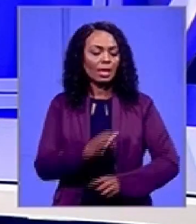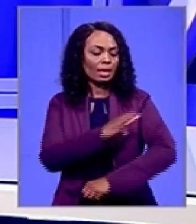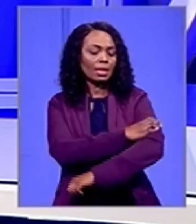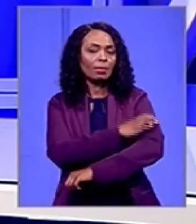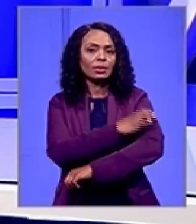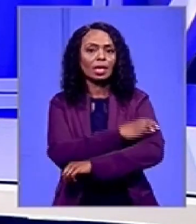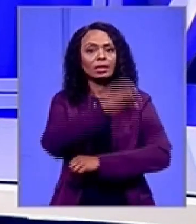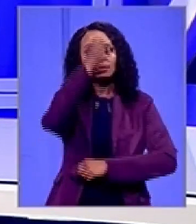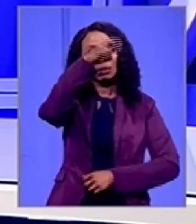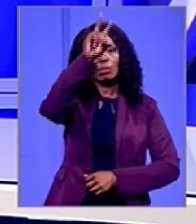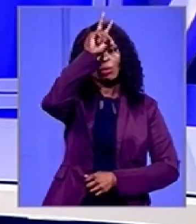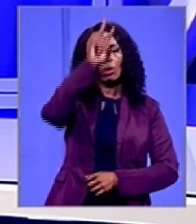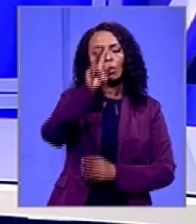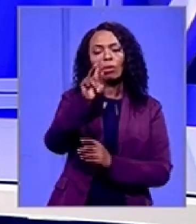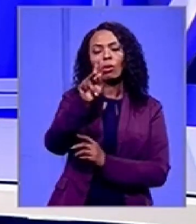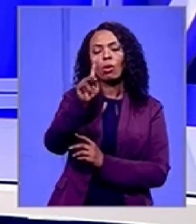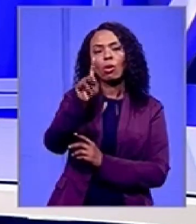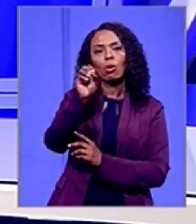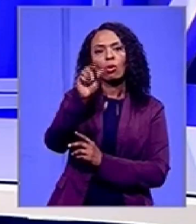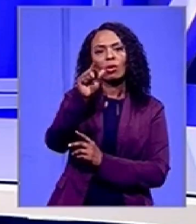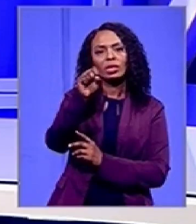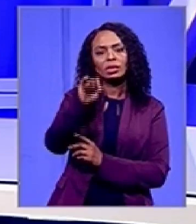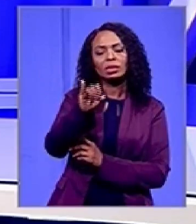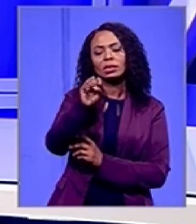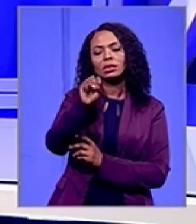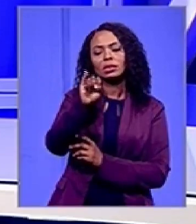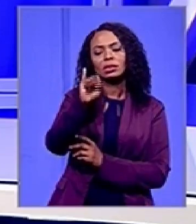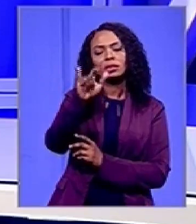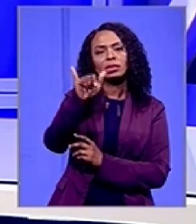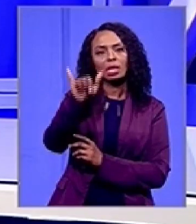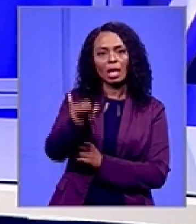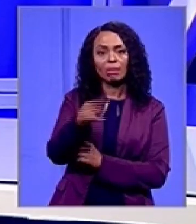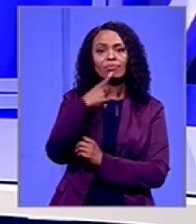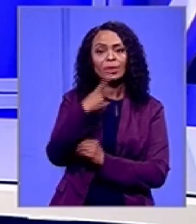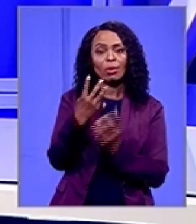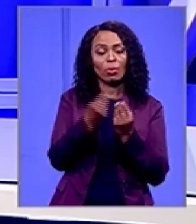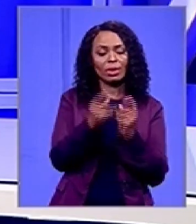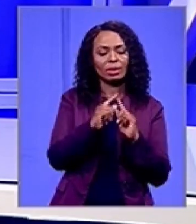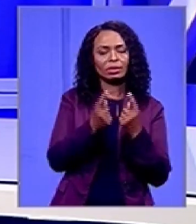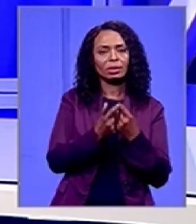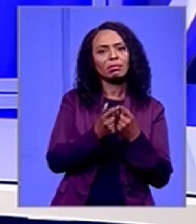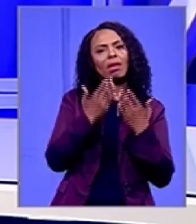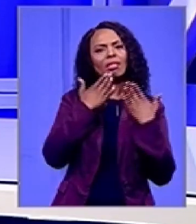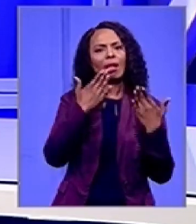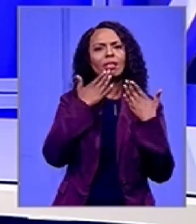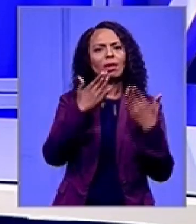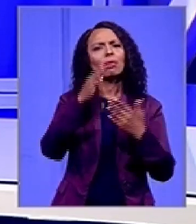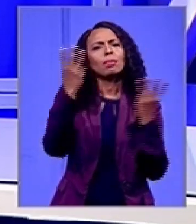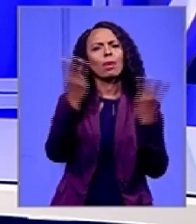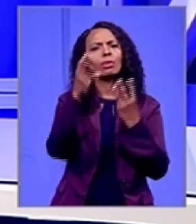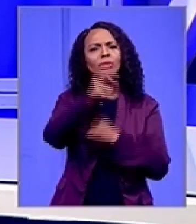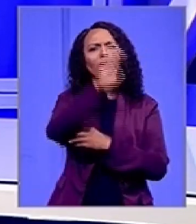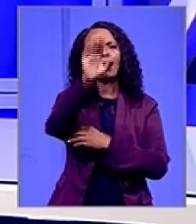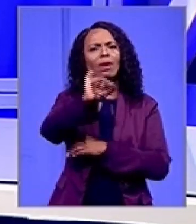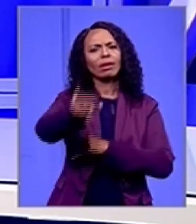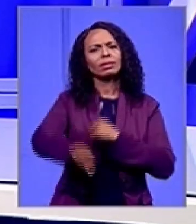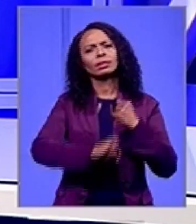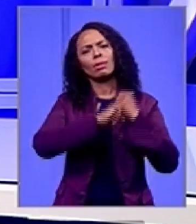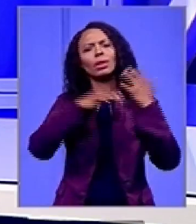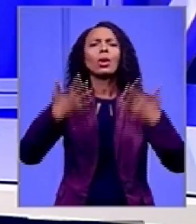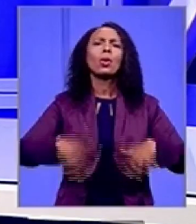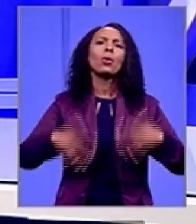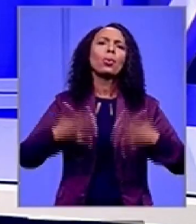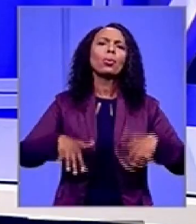Mokaptene wa di-Springbok Siya Kolisi a re ena le setlhopha sa gagwe ba lebogela kemonokeng e ba e bonang go tswa mono